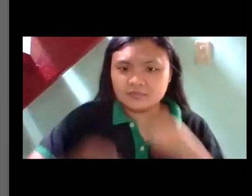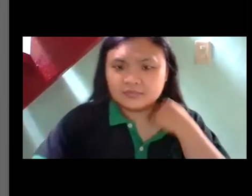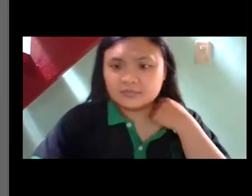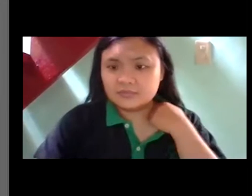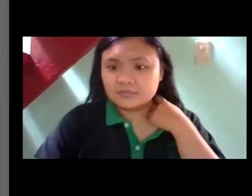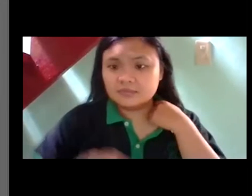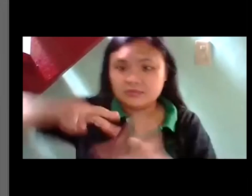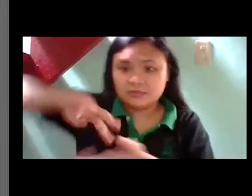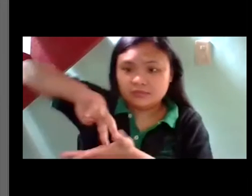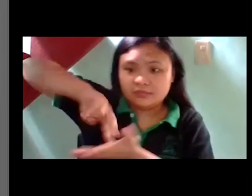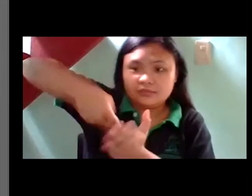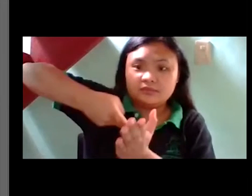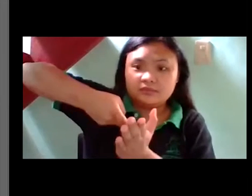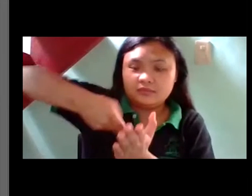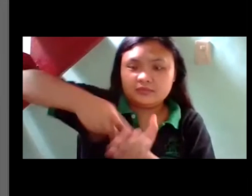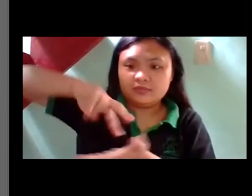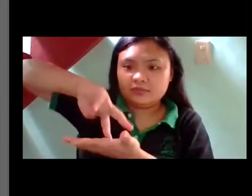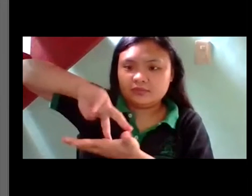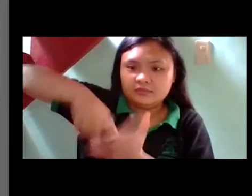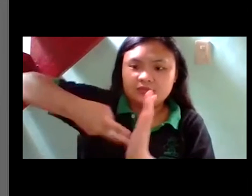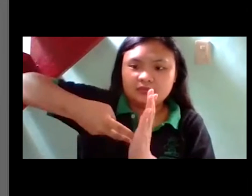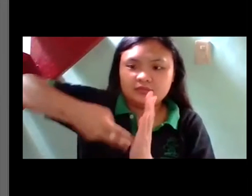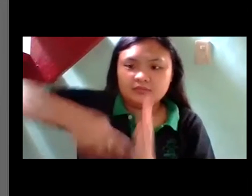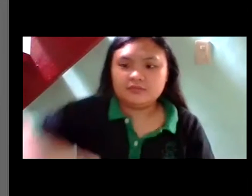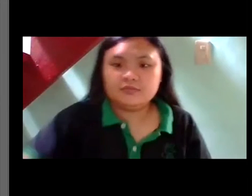Is it possible just to draw that with one